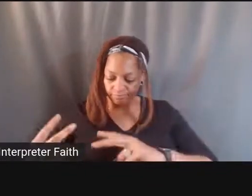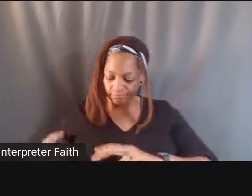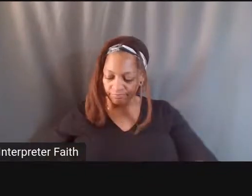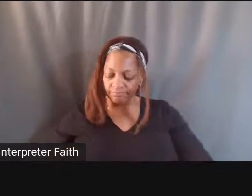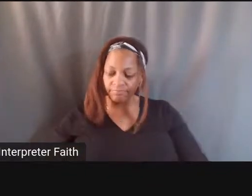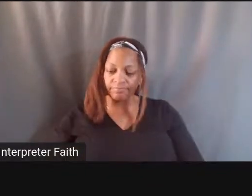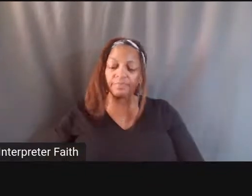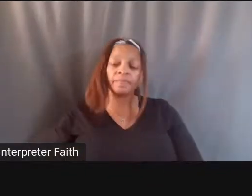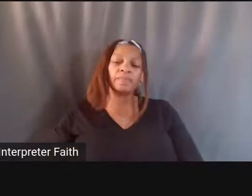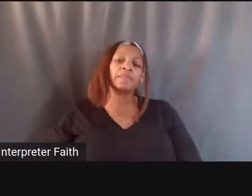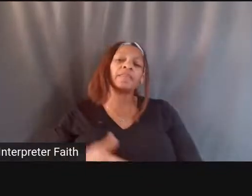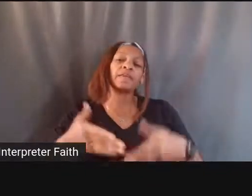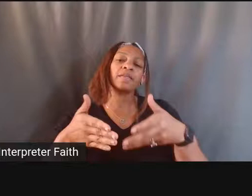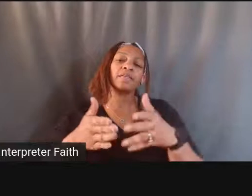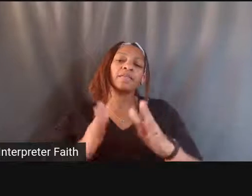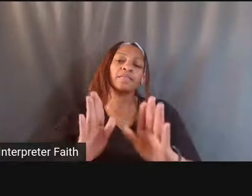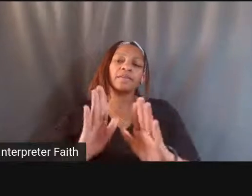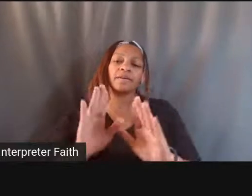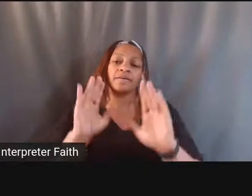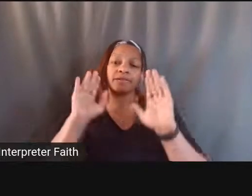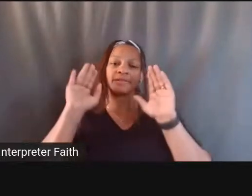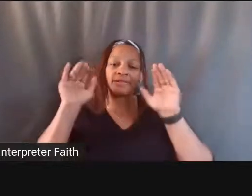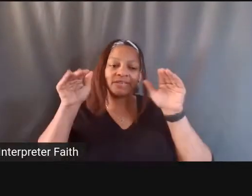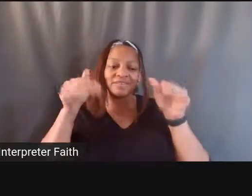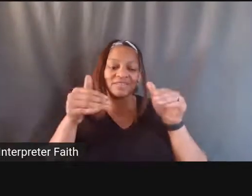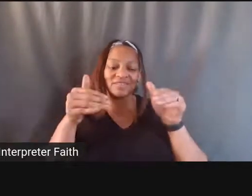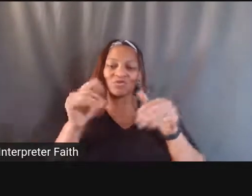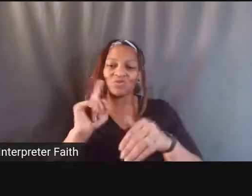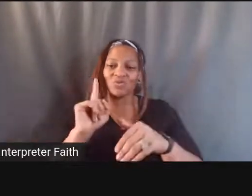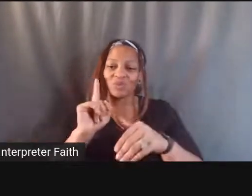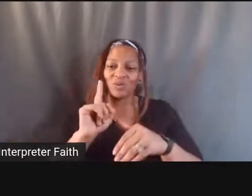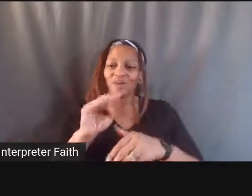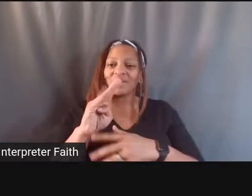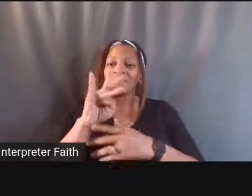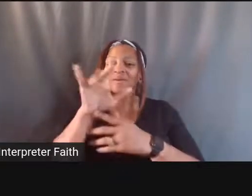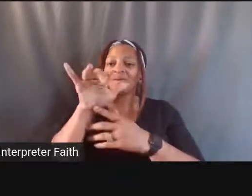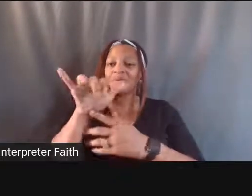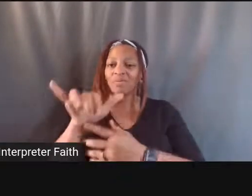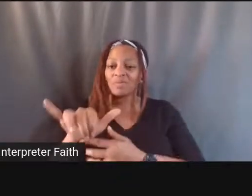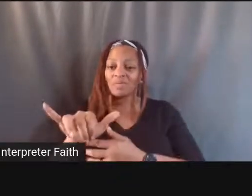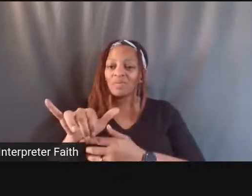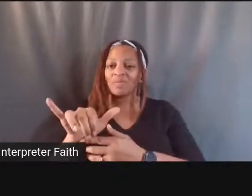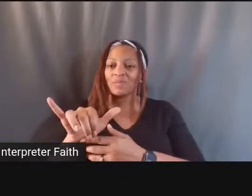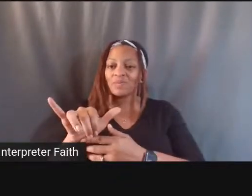Now allow your attention to move into your stomach and hips.